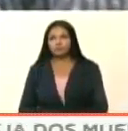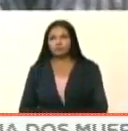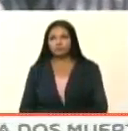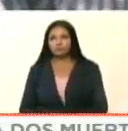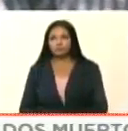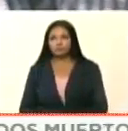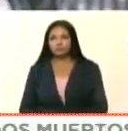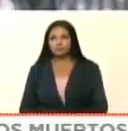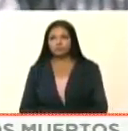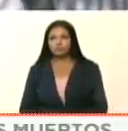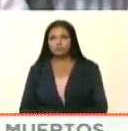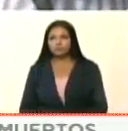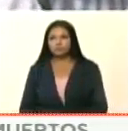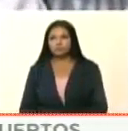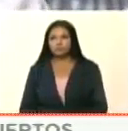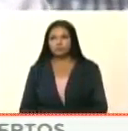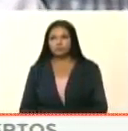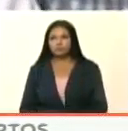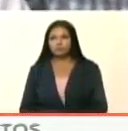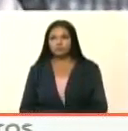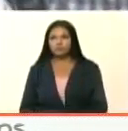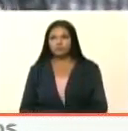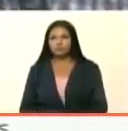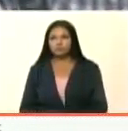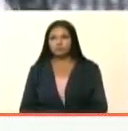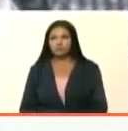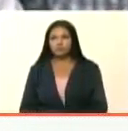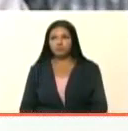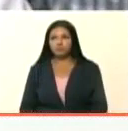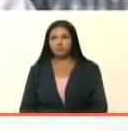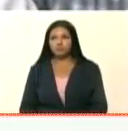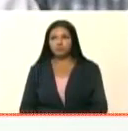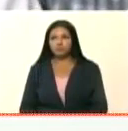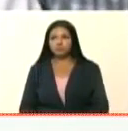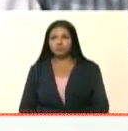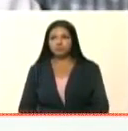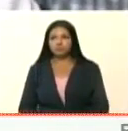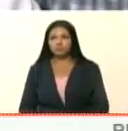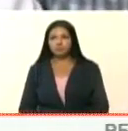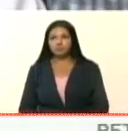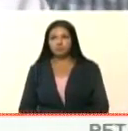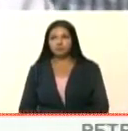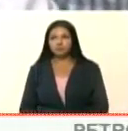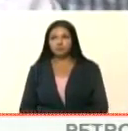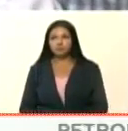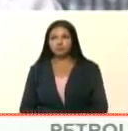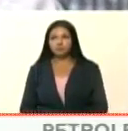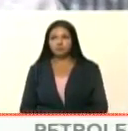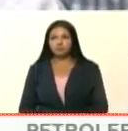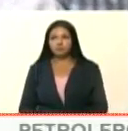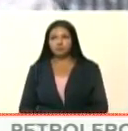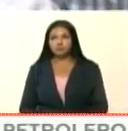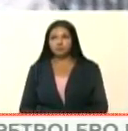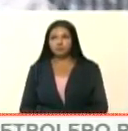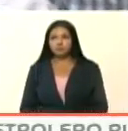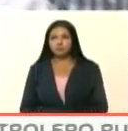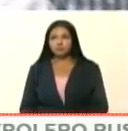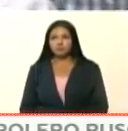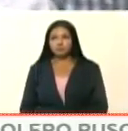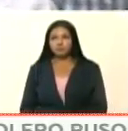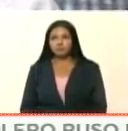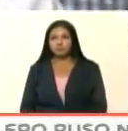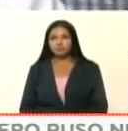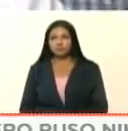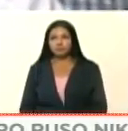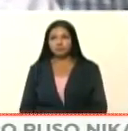it was our pleasure. It was our, it was actually your gift to us, to give us the opportunity to stand with you for justice, to